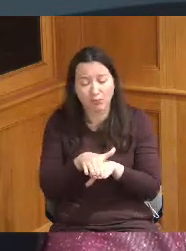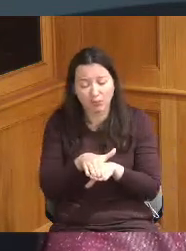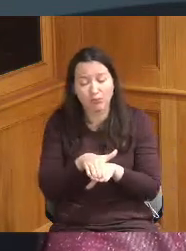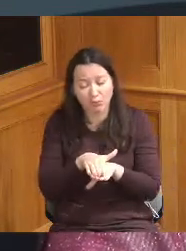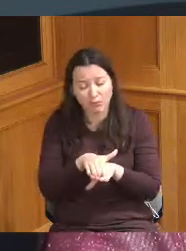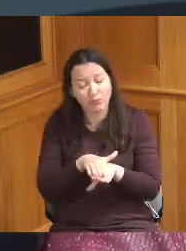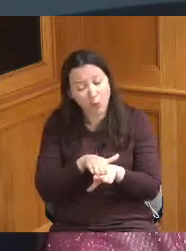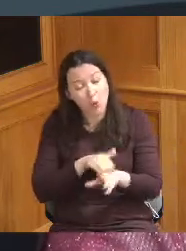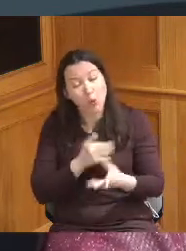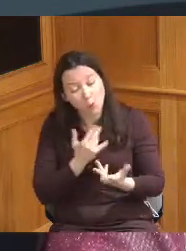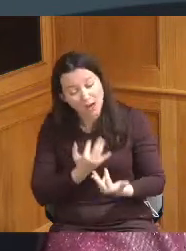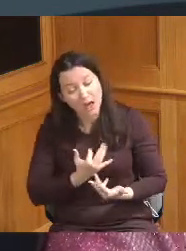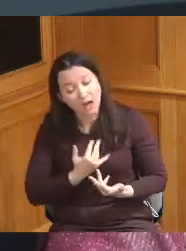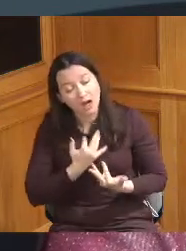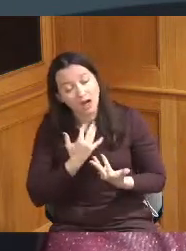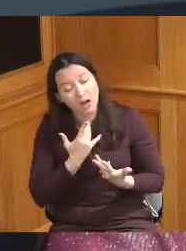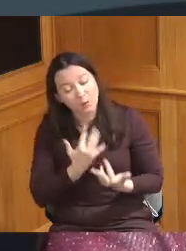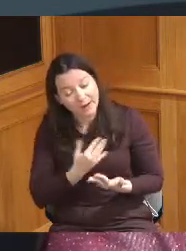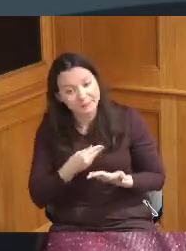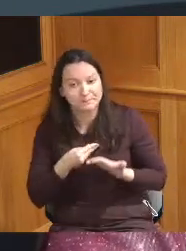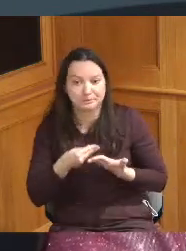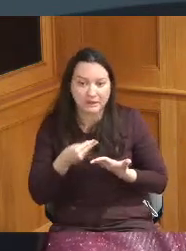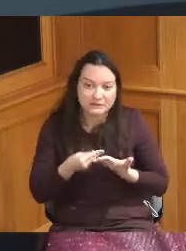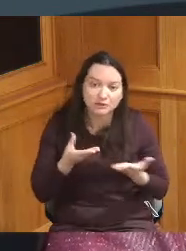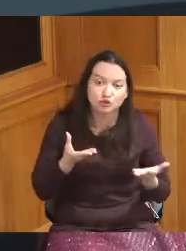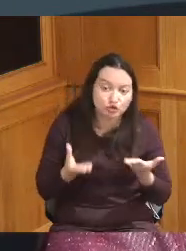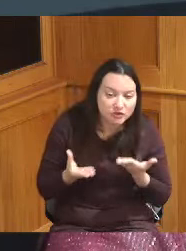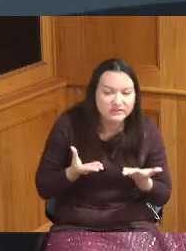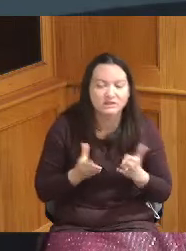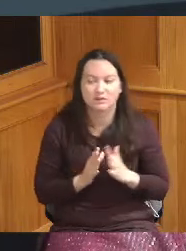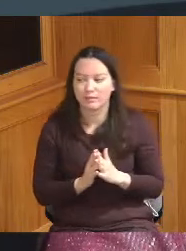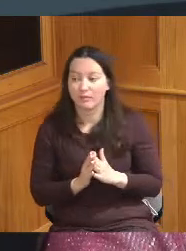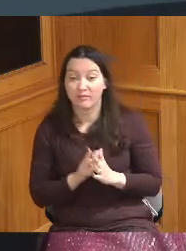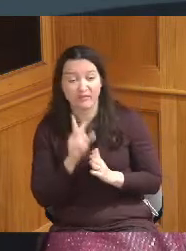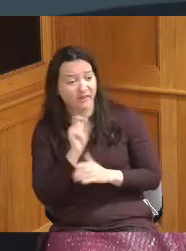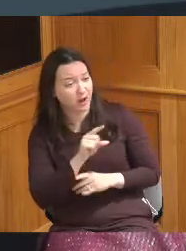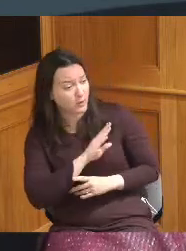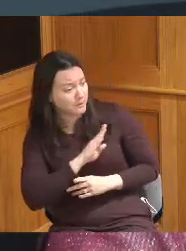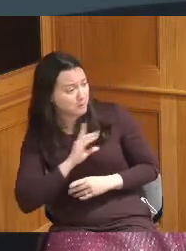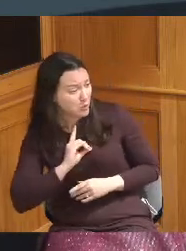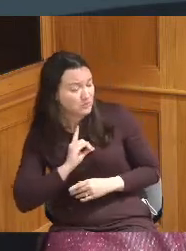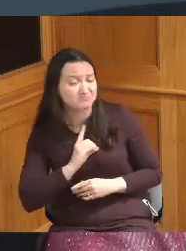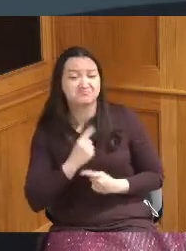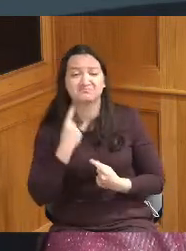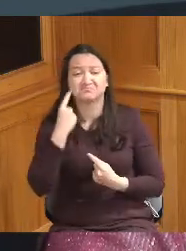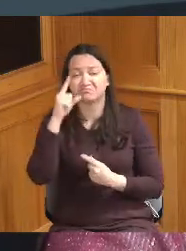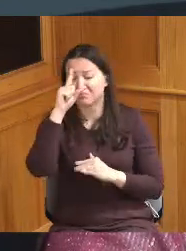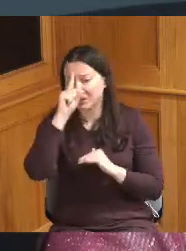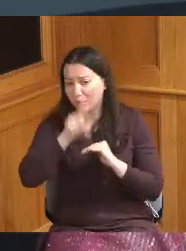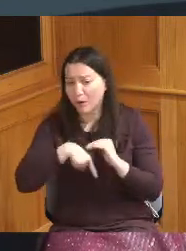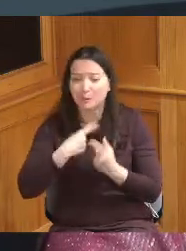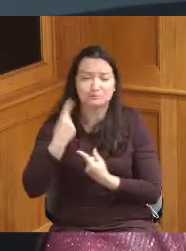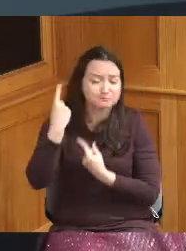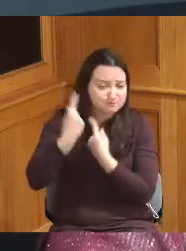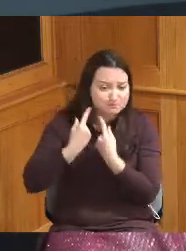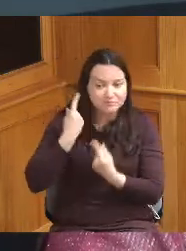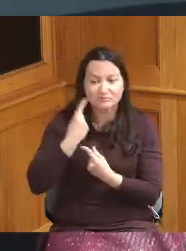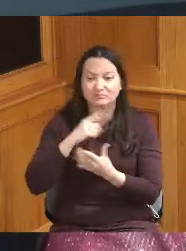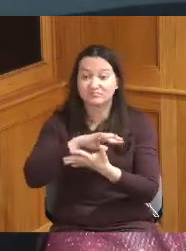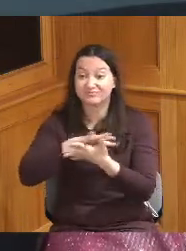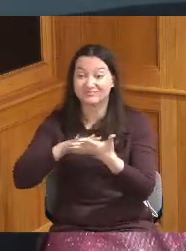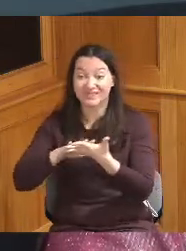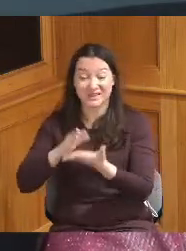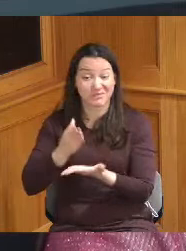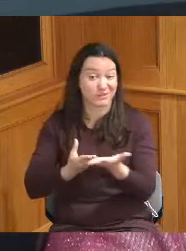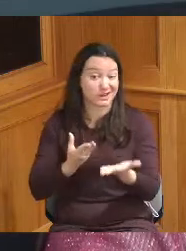have to wait for monies and services. So I'm just asking the board to just consider some